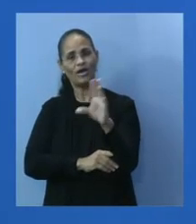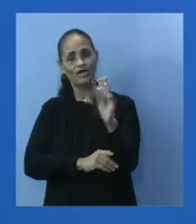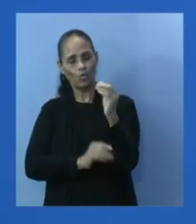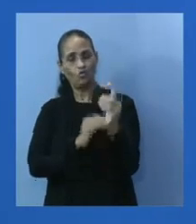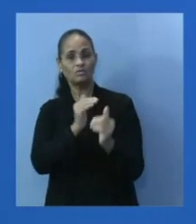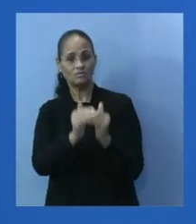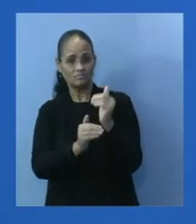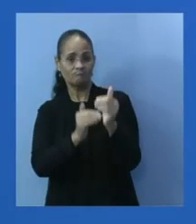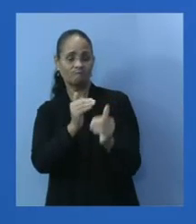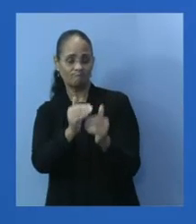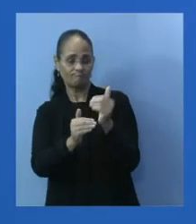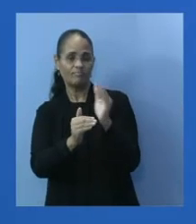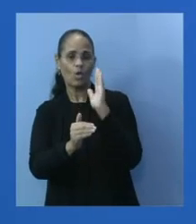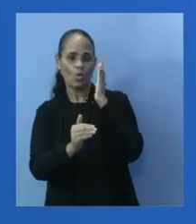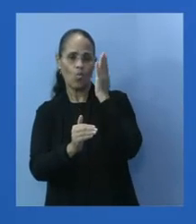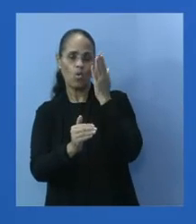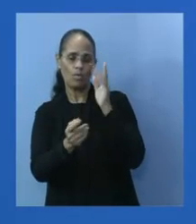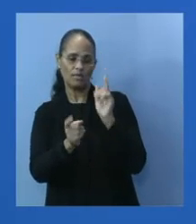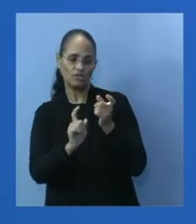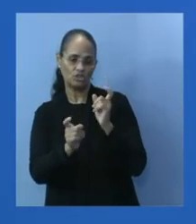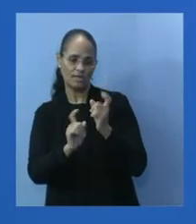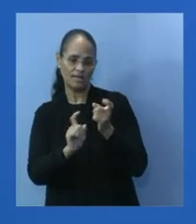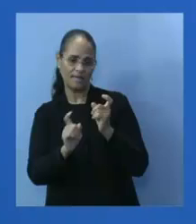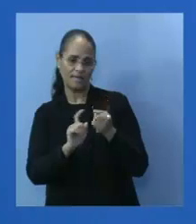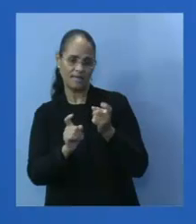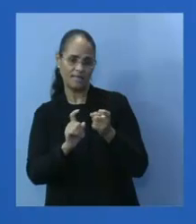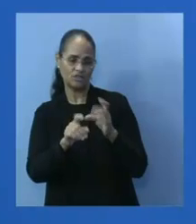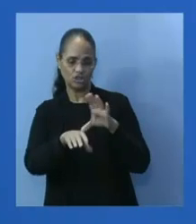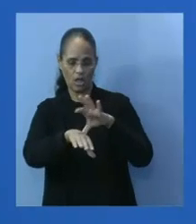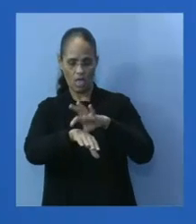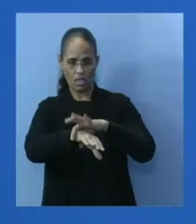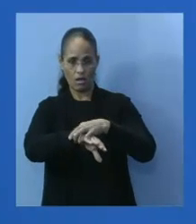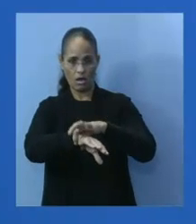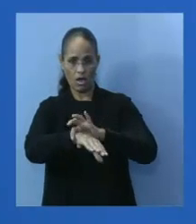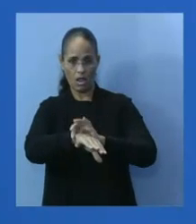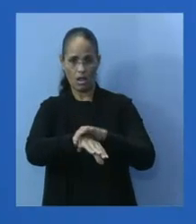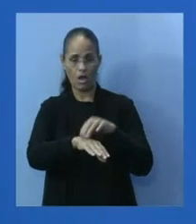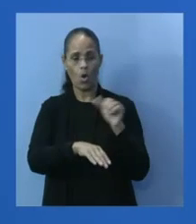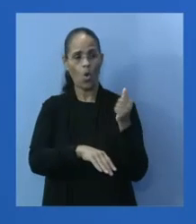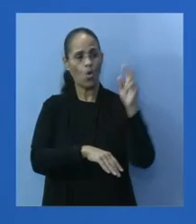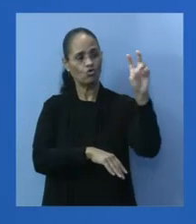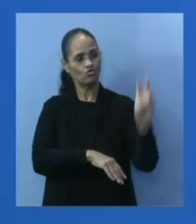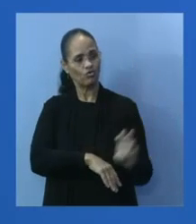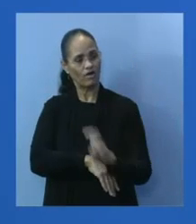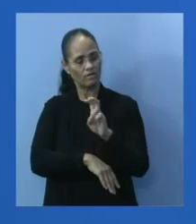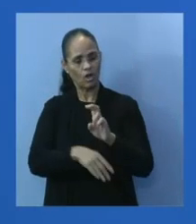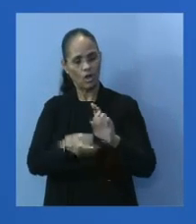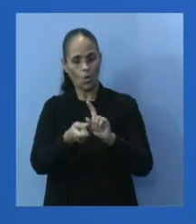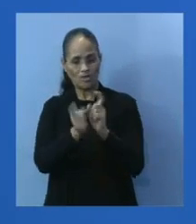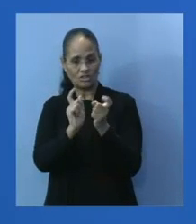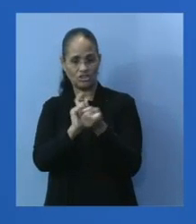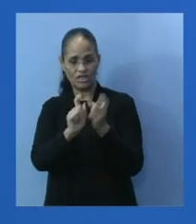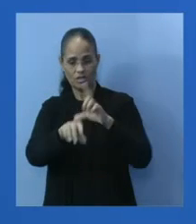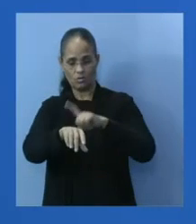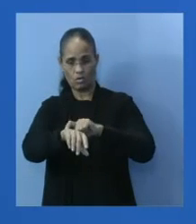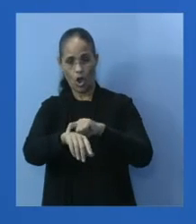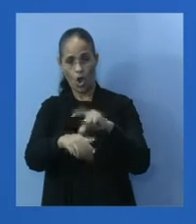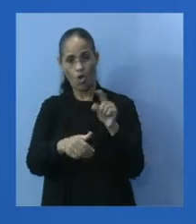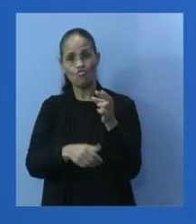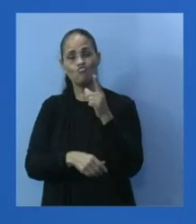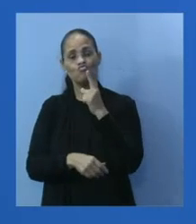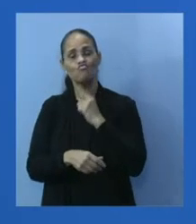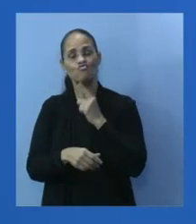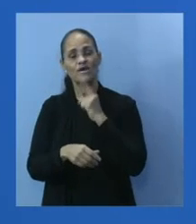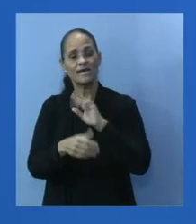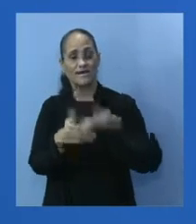continuum stages will be changing their wristband colors. So every traveler arriving will receive a red wristband